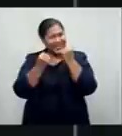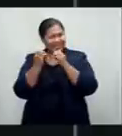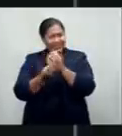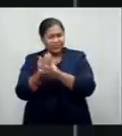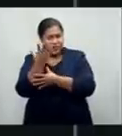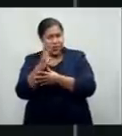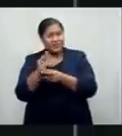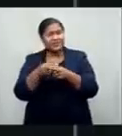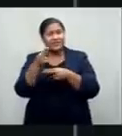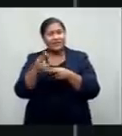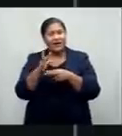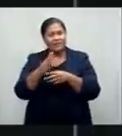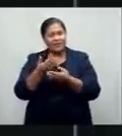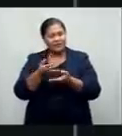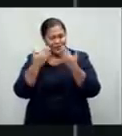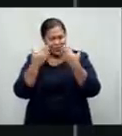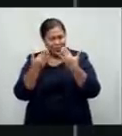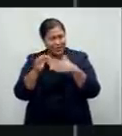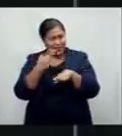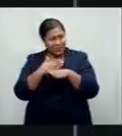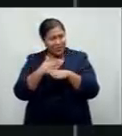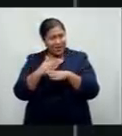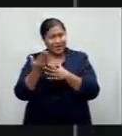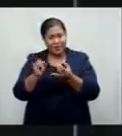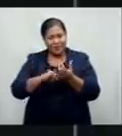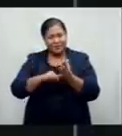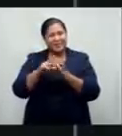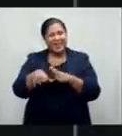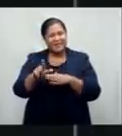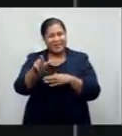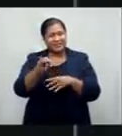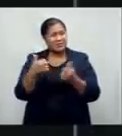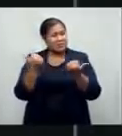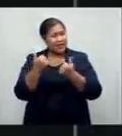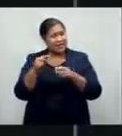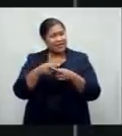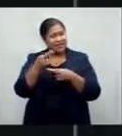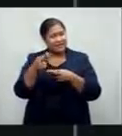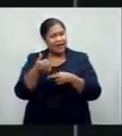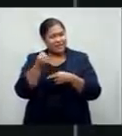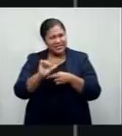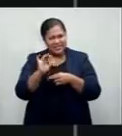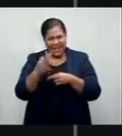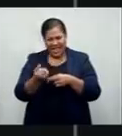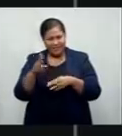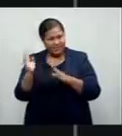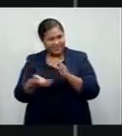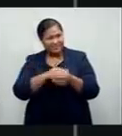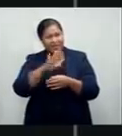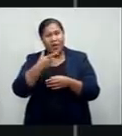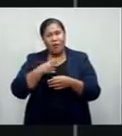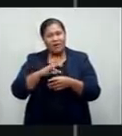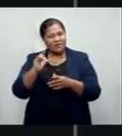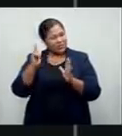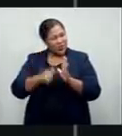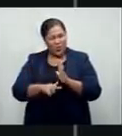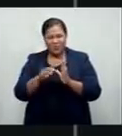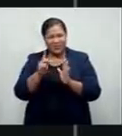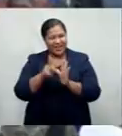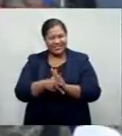to commence harvesting. Eleanor Torangabi reports majority of farmers are still boycotting harvest due to the low forecast